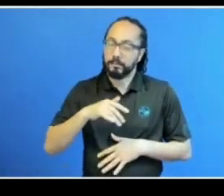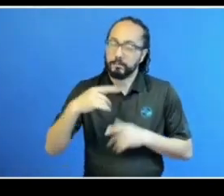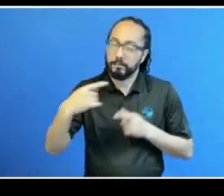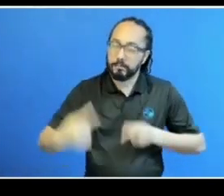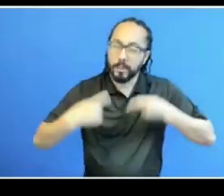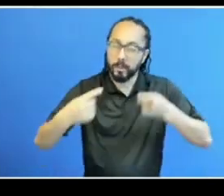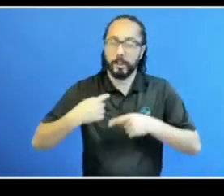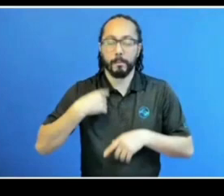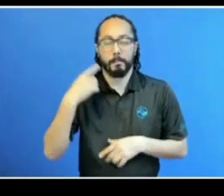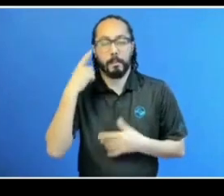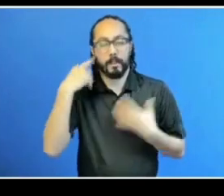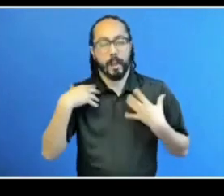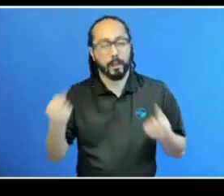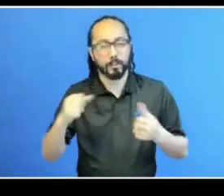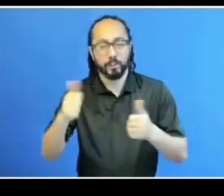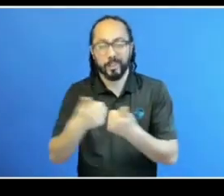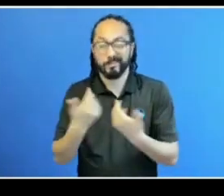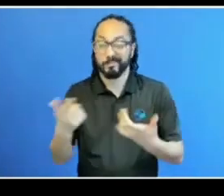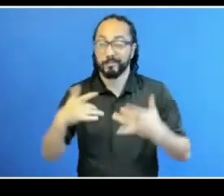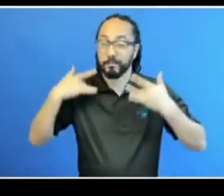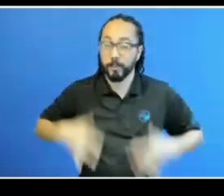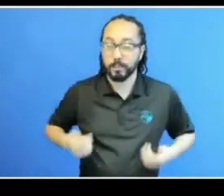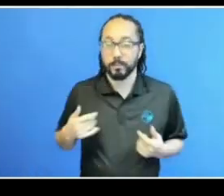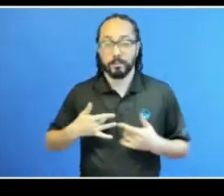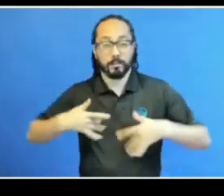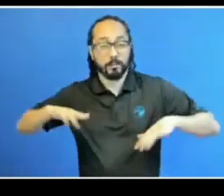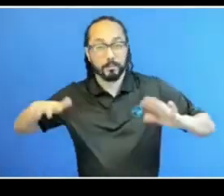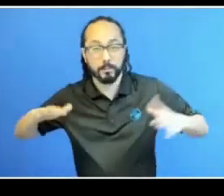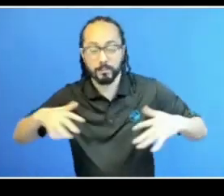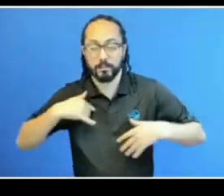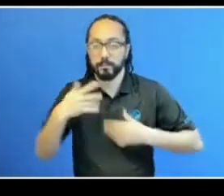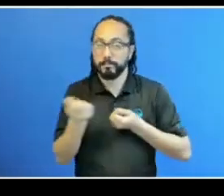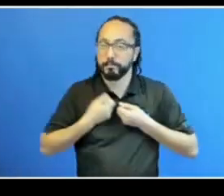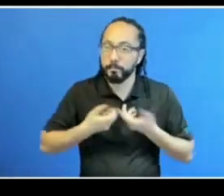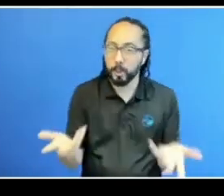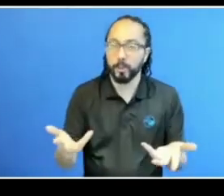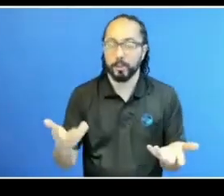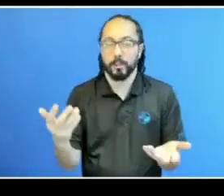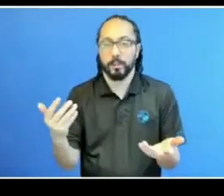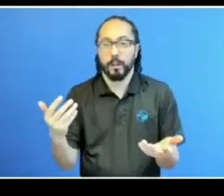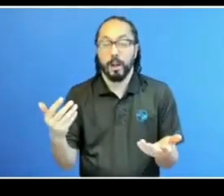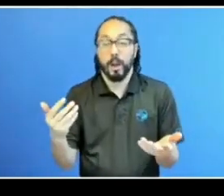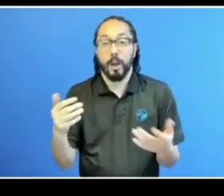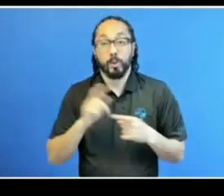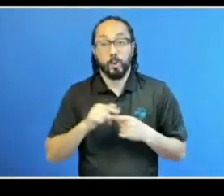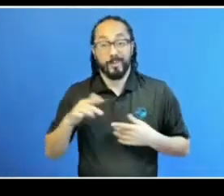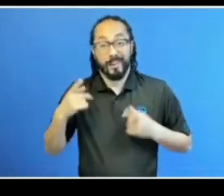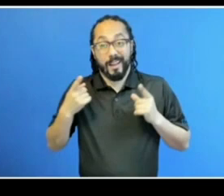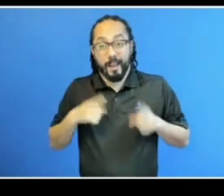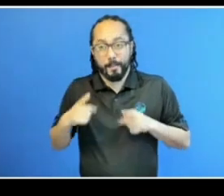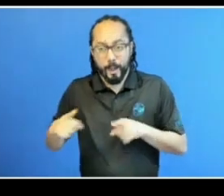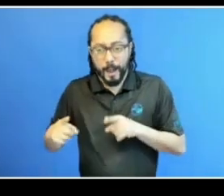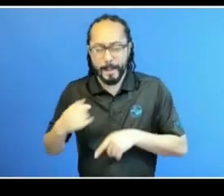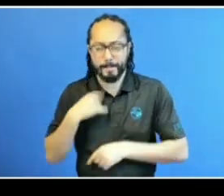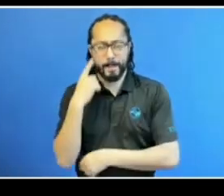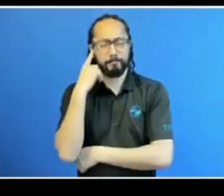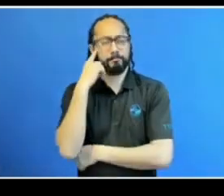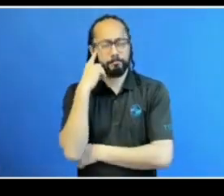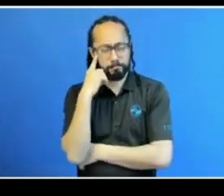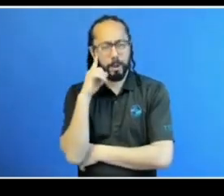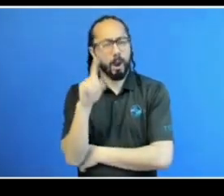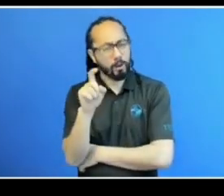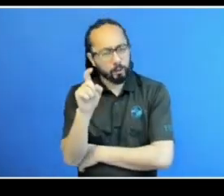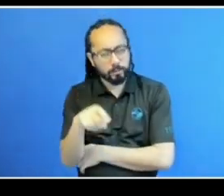depression, anxiety, and burnout, influenced me to pursue a business that models